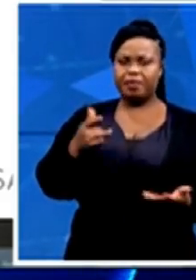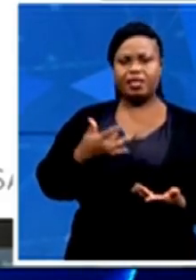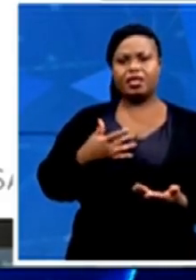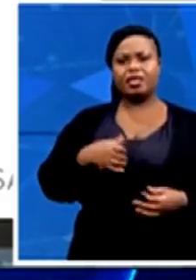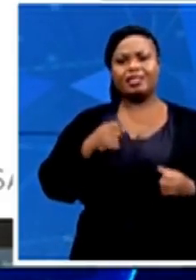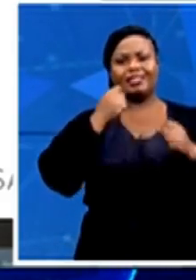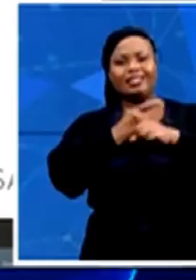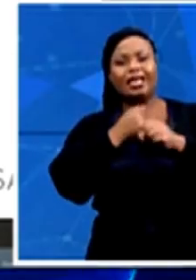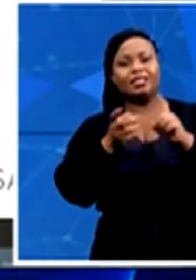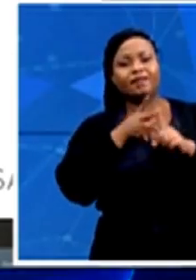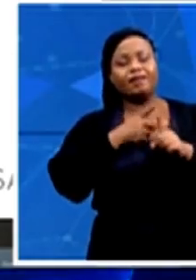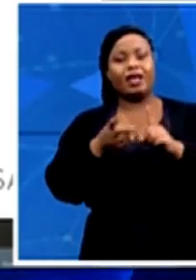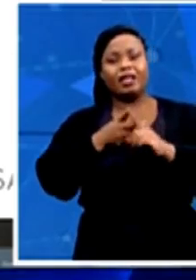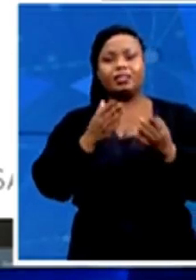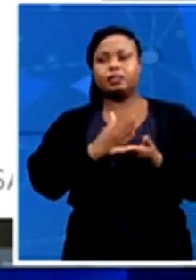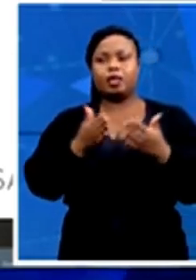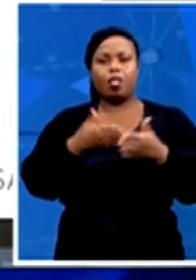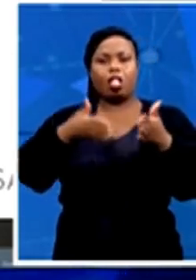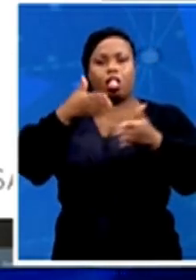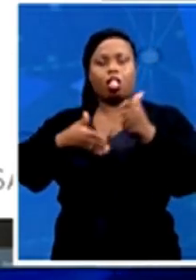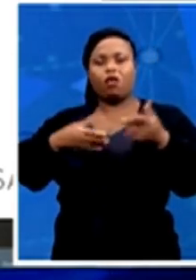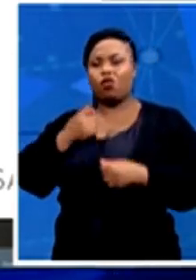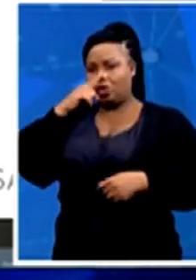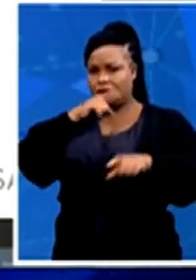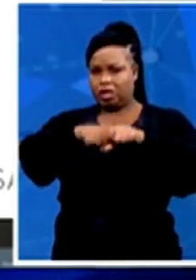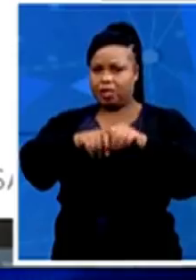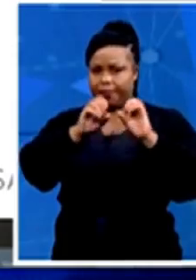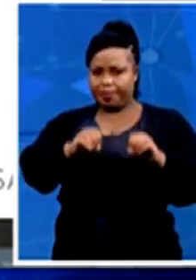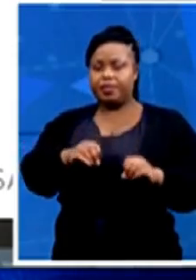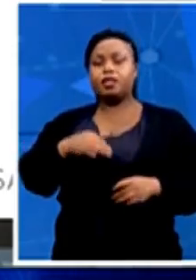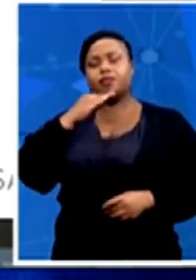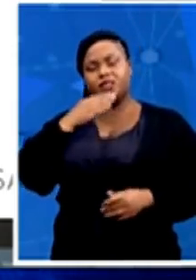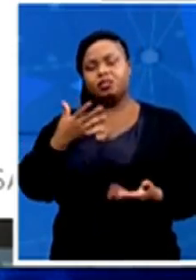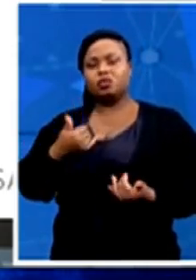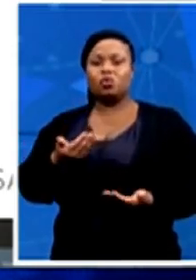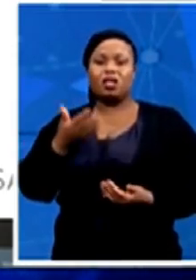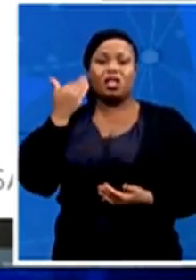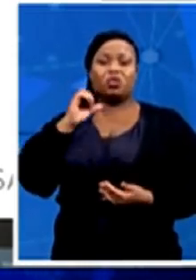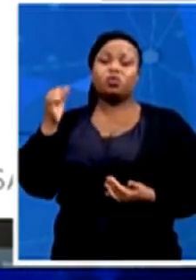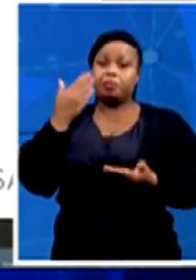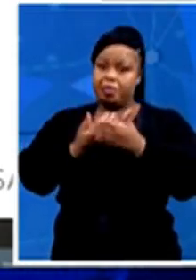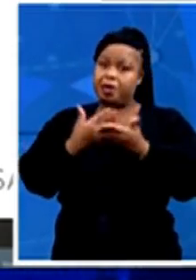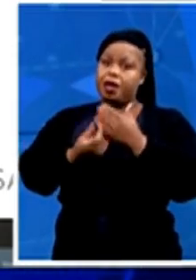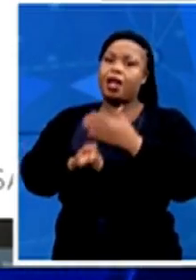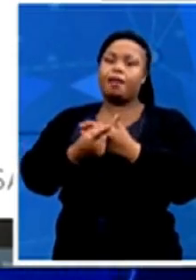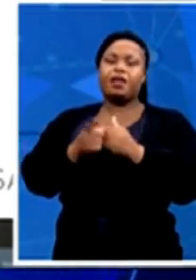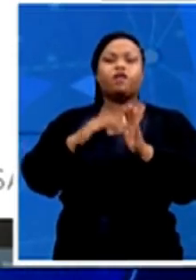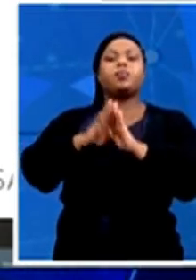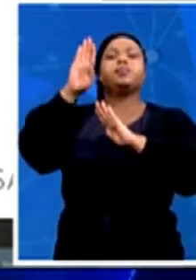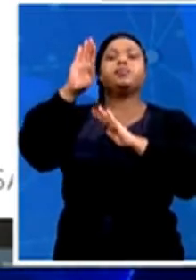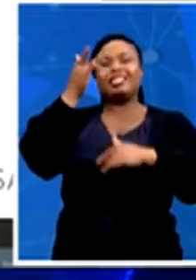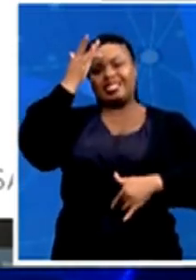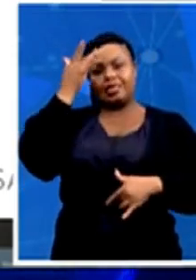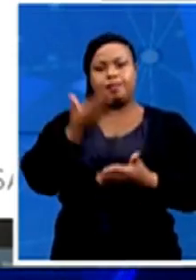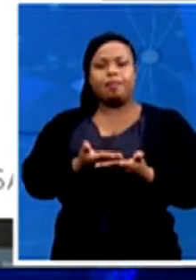there was a 70% chance that we came over our peak already last week. Actually, what the reality is, we have not, and there's a